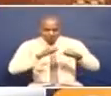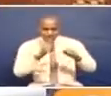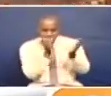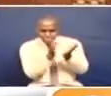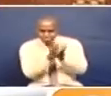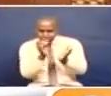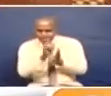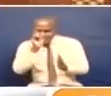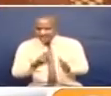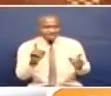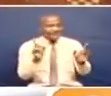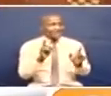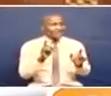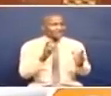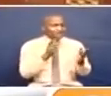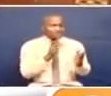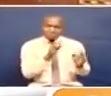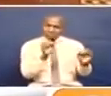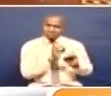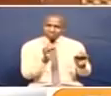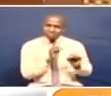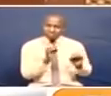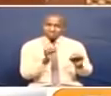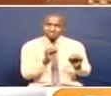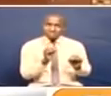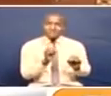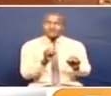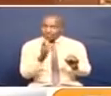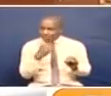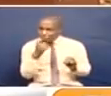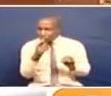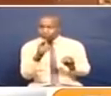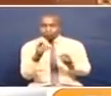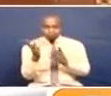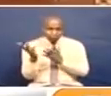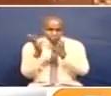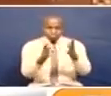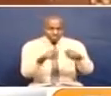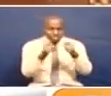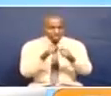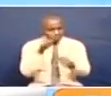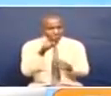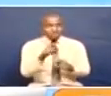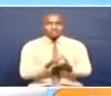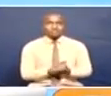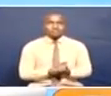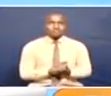his department or officers in various departments in IBC who caused this election. But not commissioners.